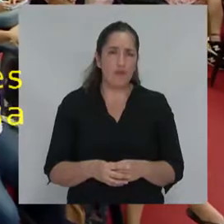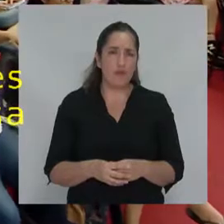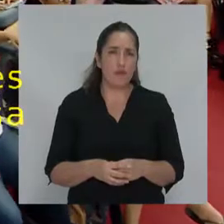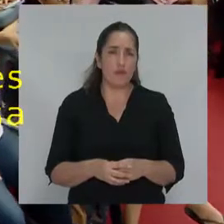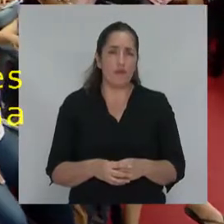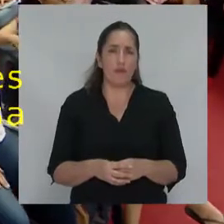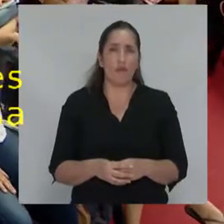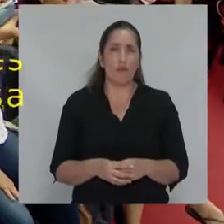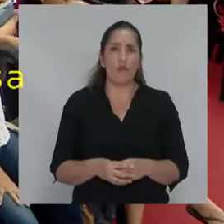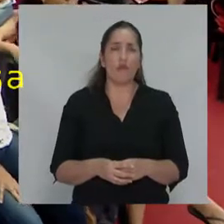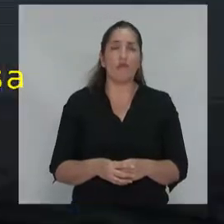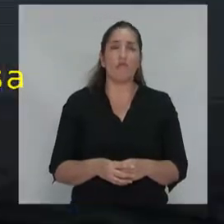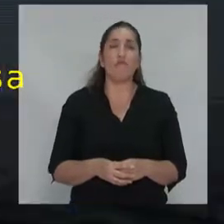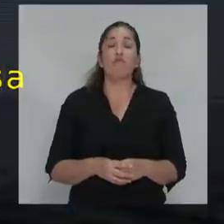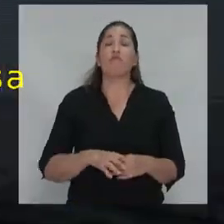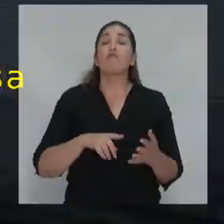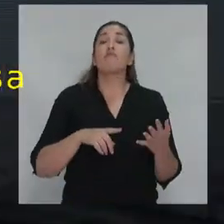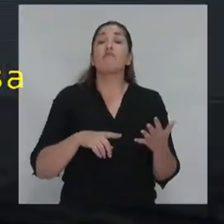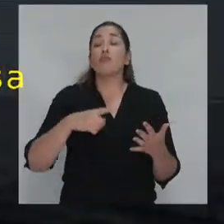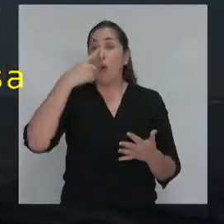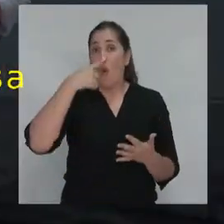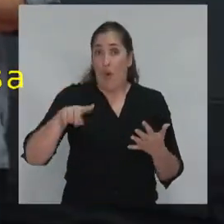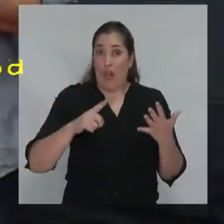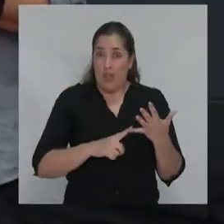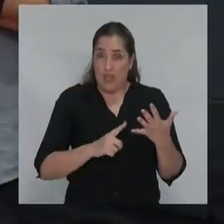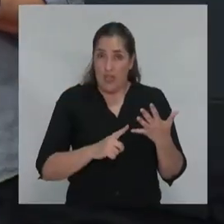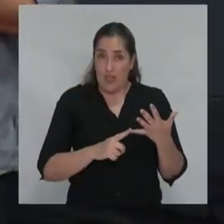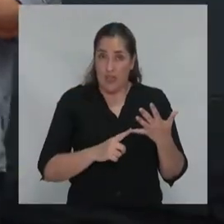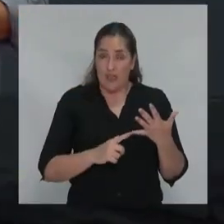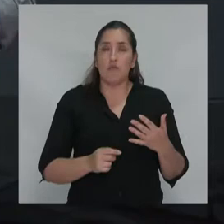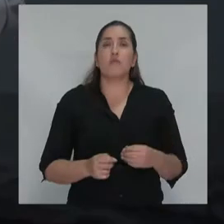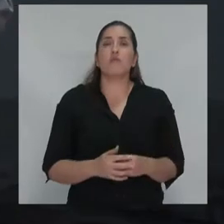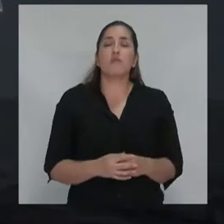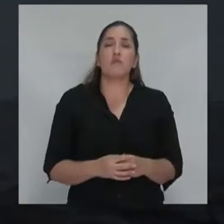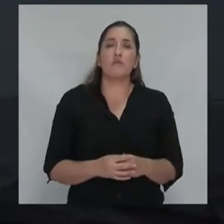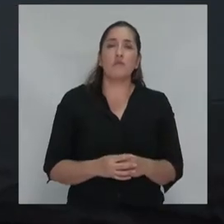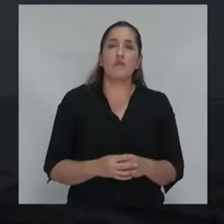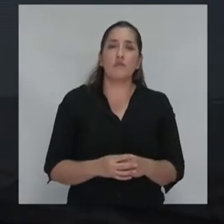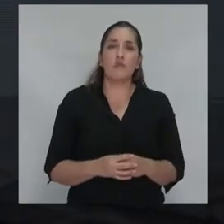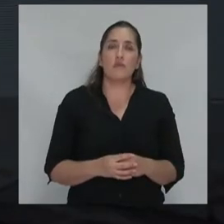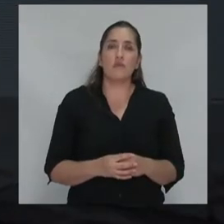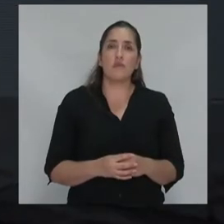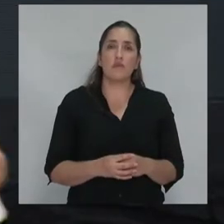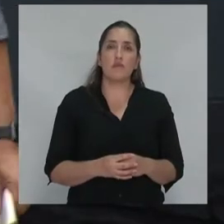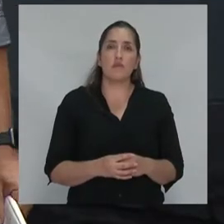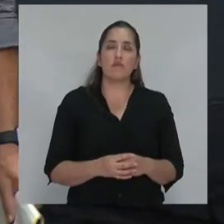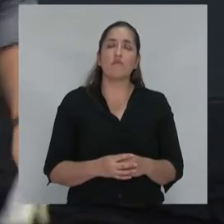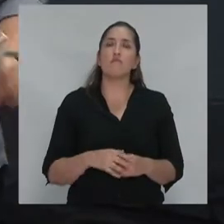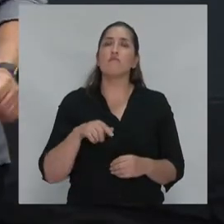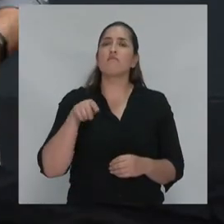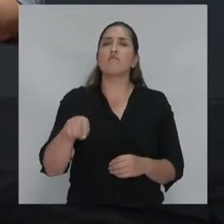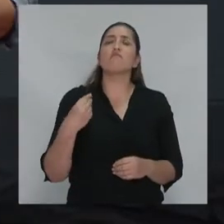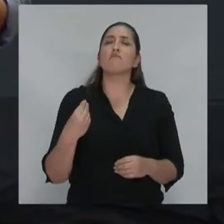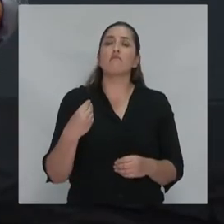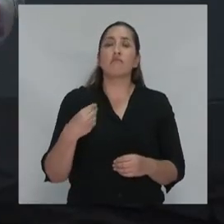And finally, number five, convert our wartime economy to a Green New Deal. A